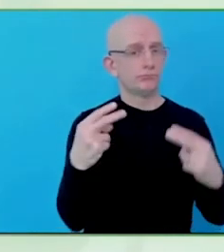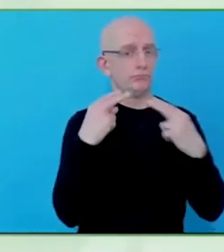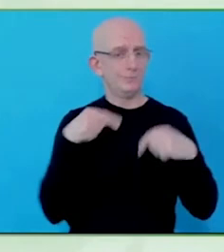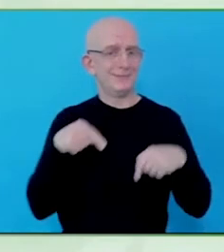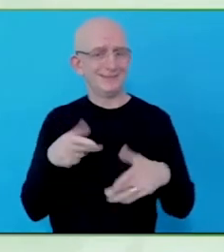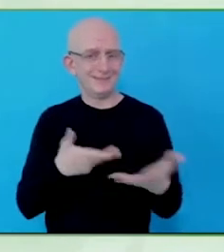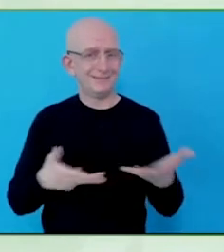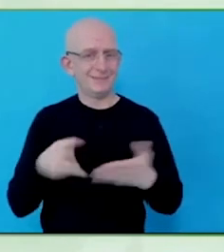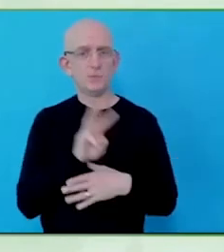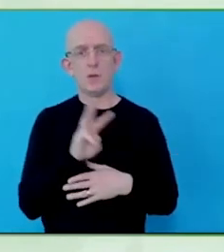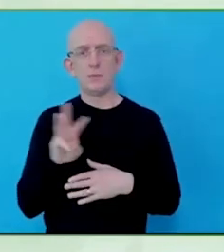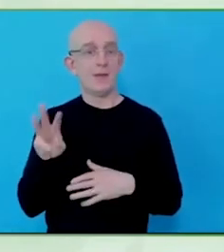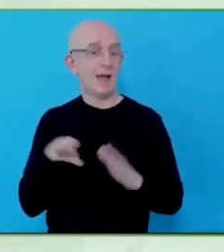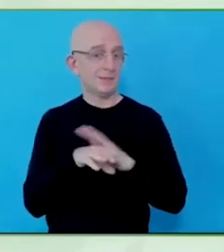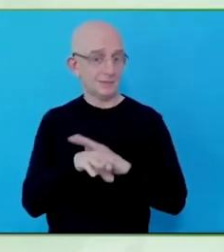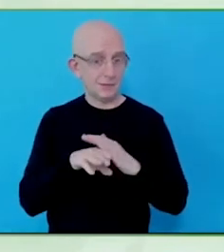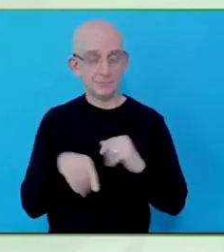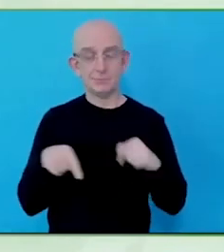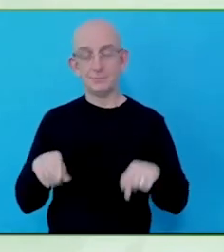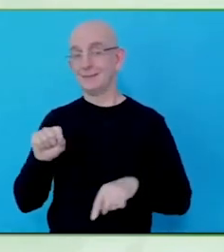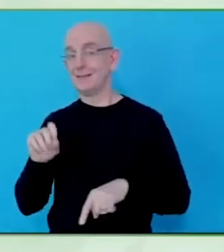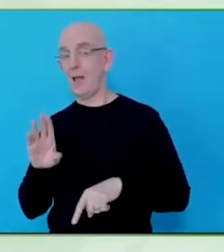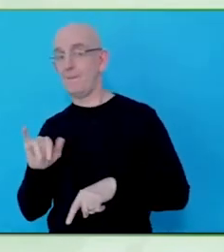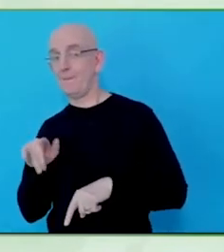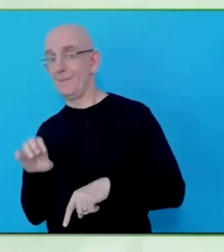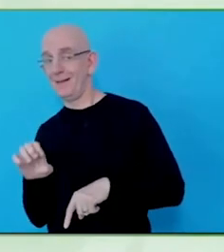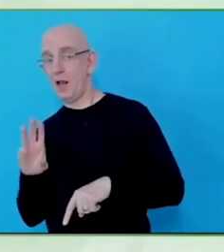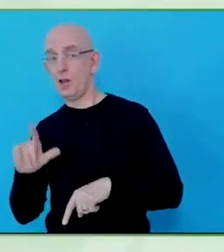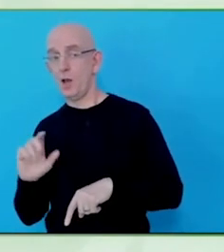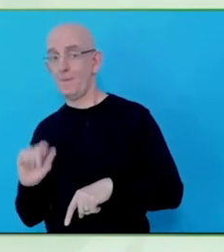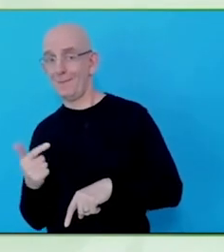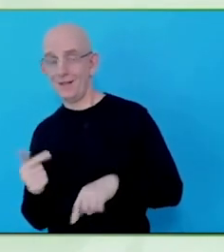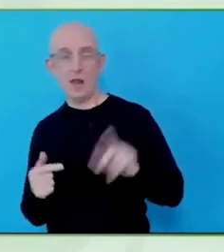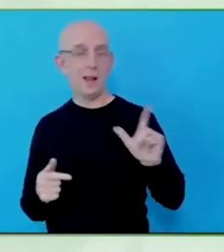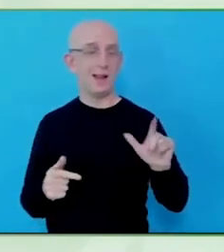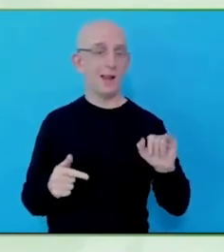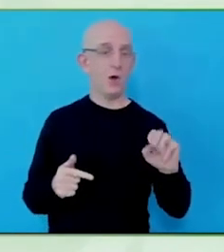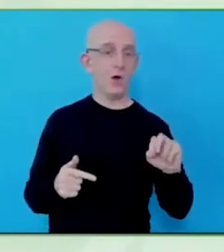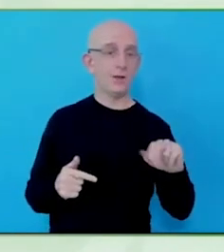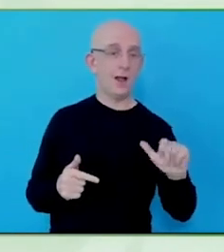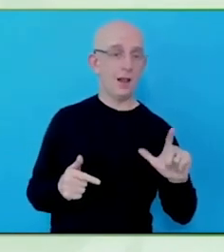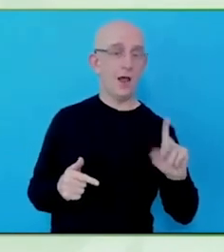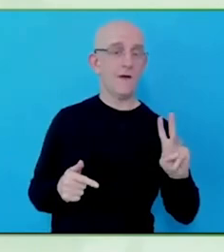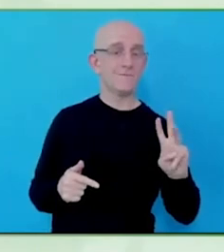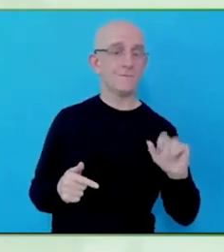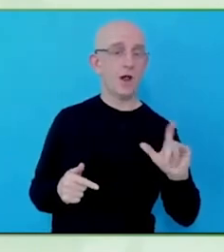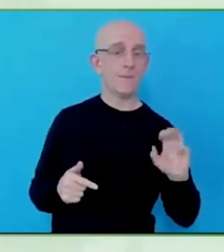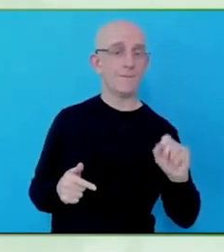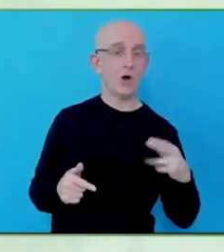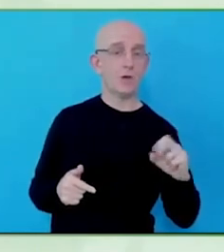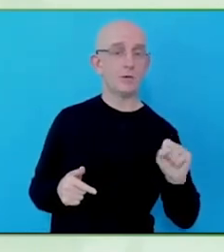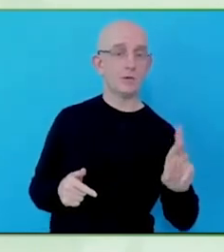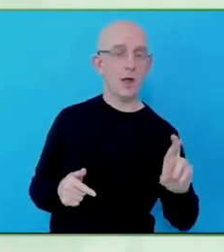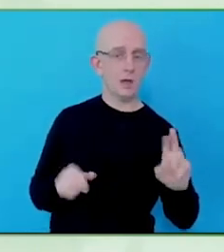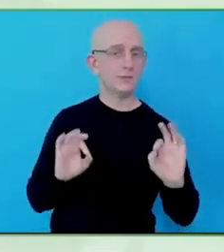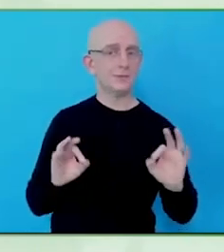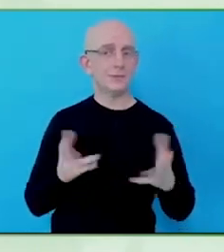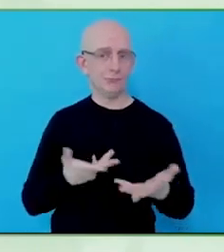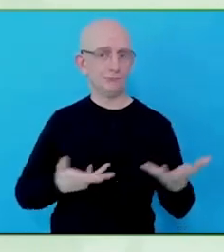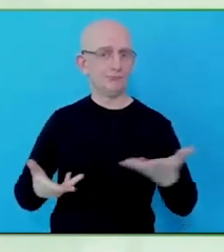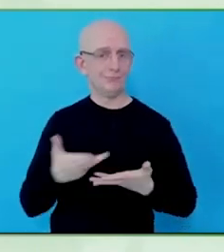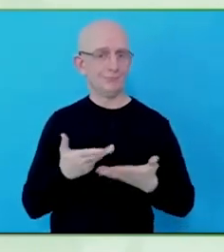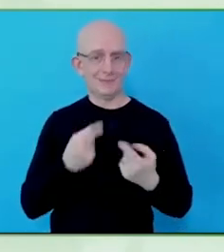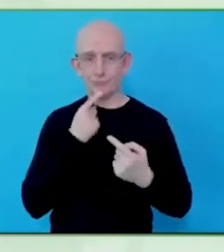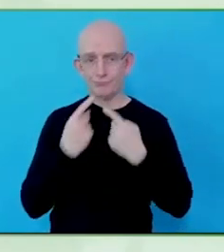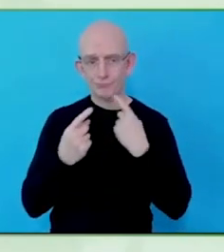Fight our fear. Tell us what we need to expect. Well, it depends. Are you the consumer or industry? It's a huge difference